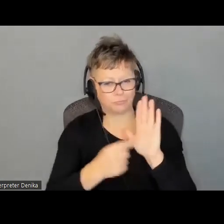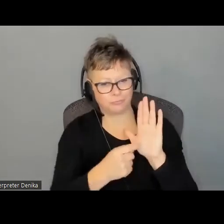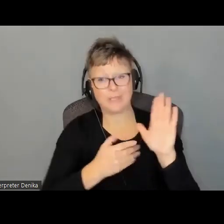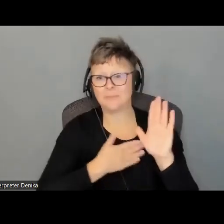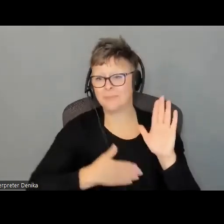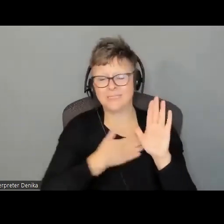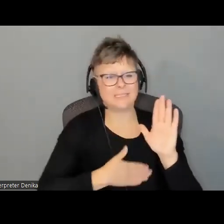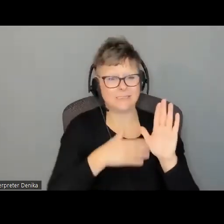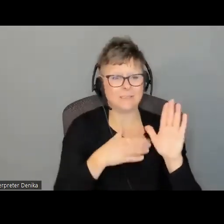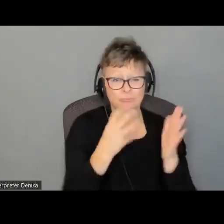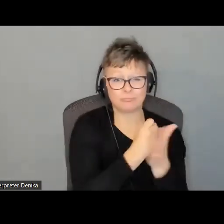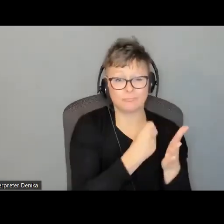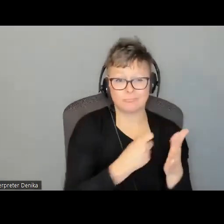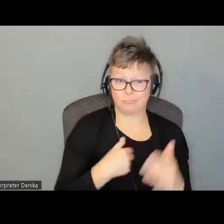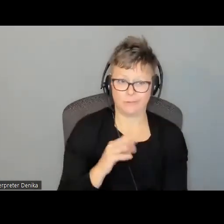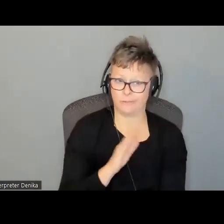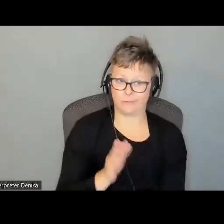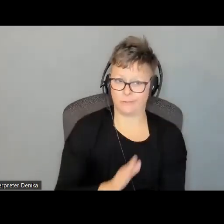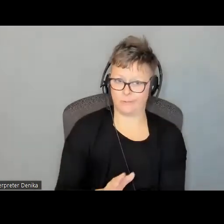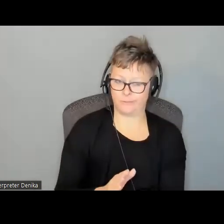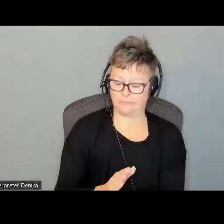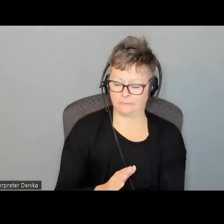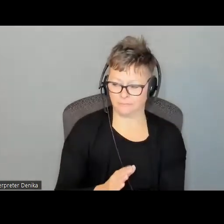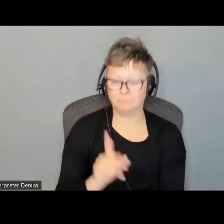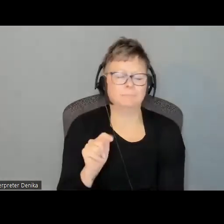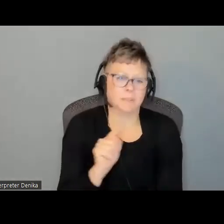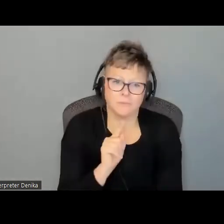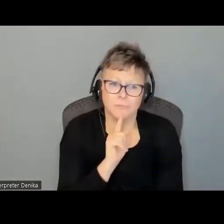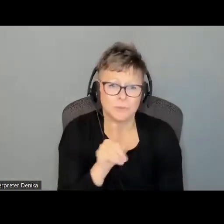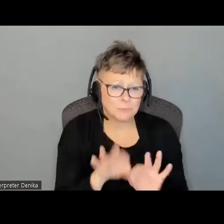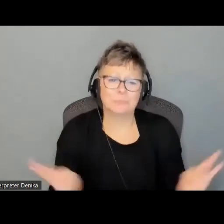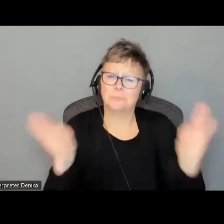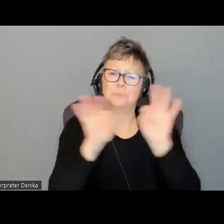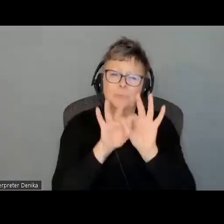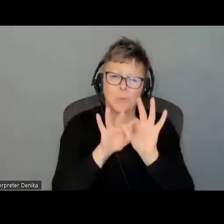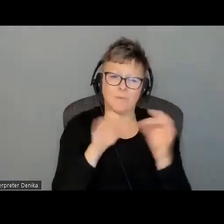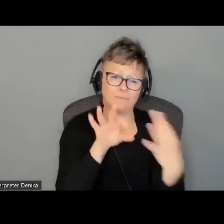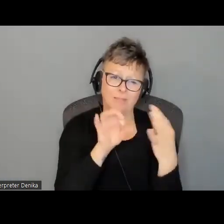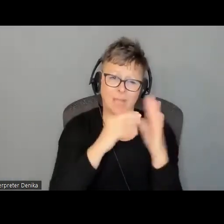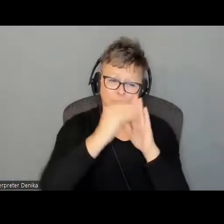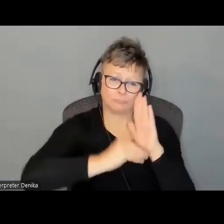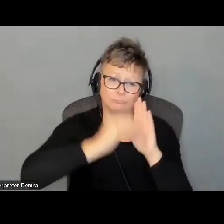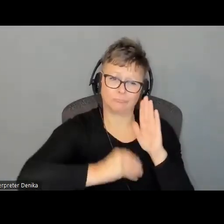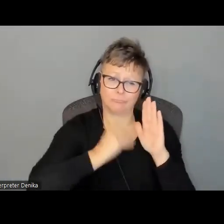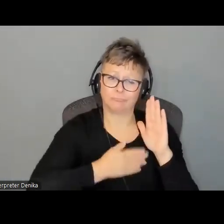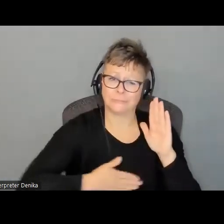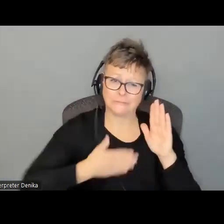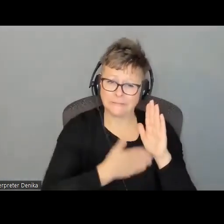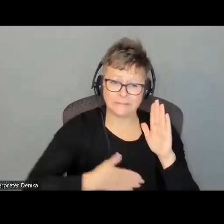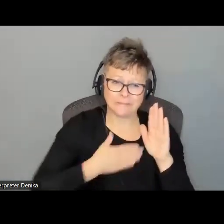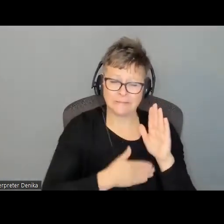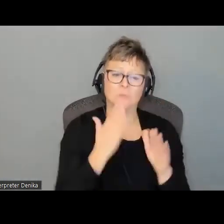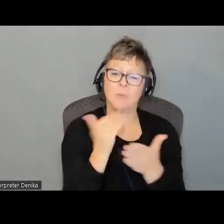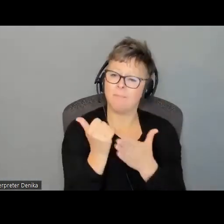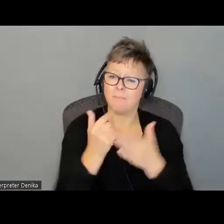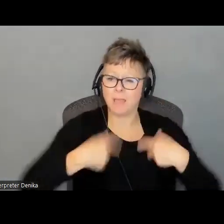do, I admit, but it is important to hear feedback and which will help us improve